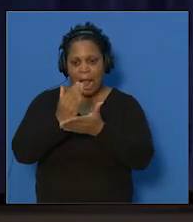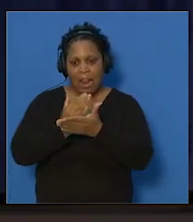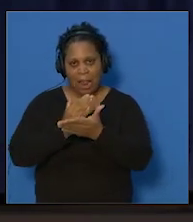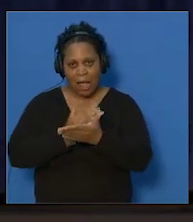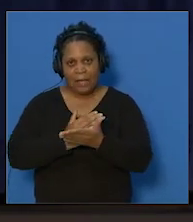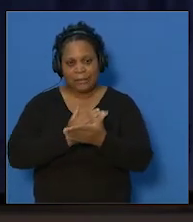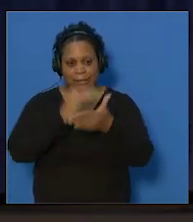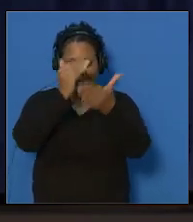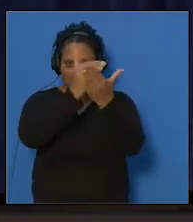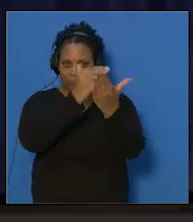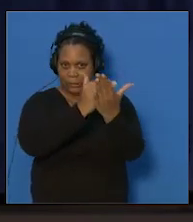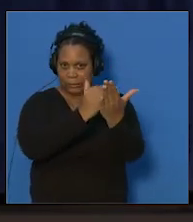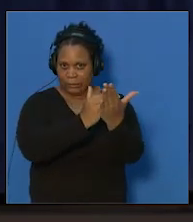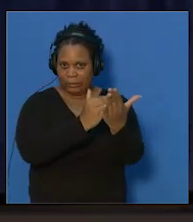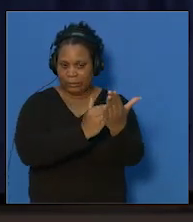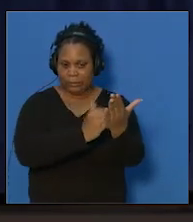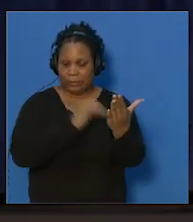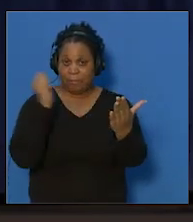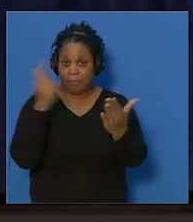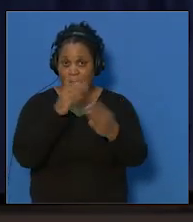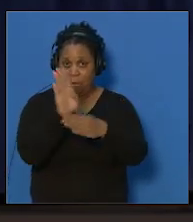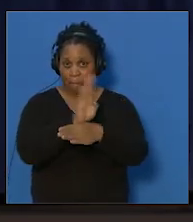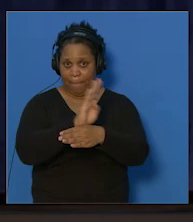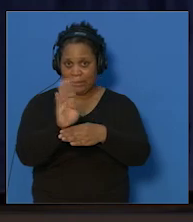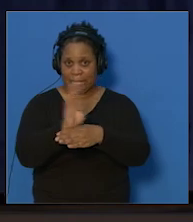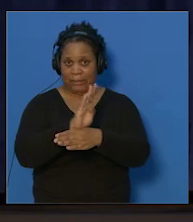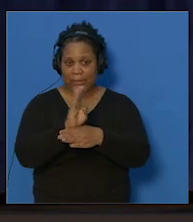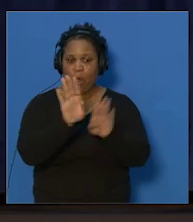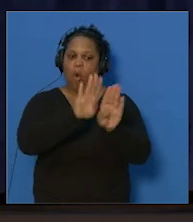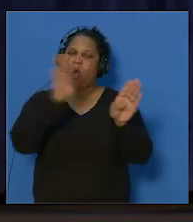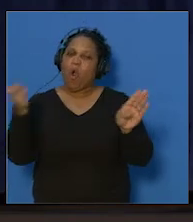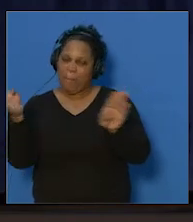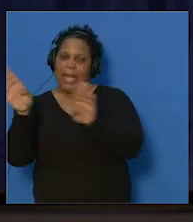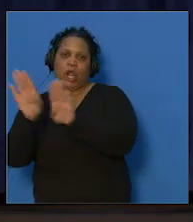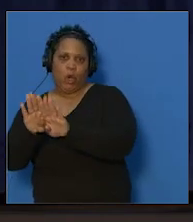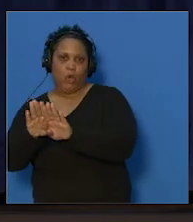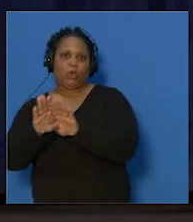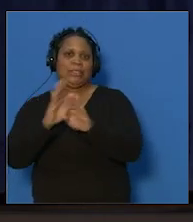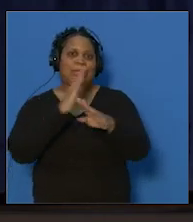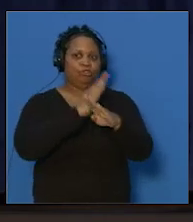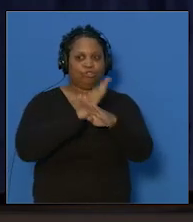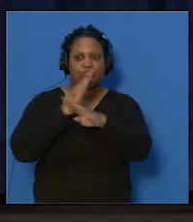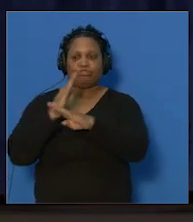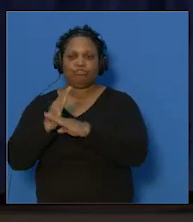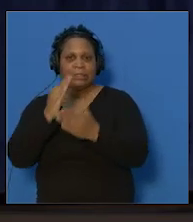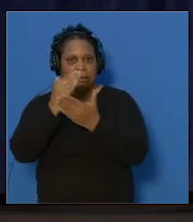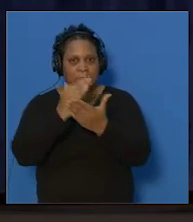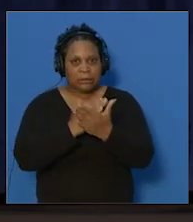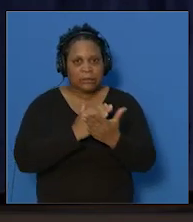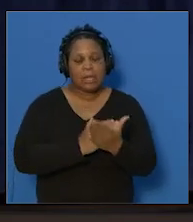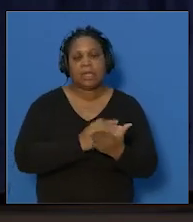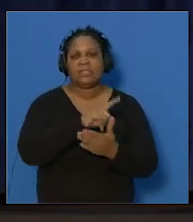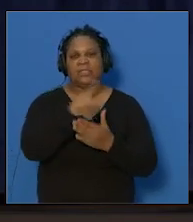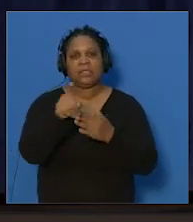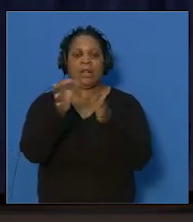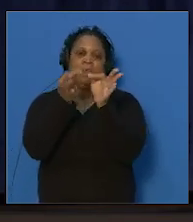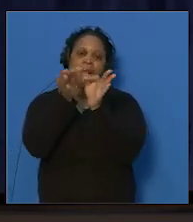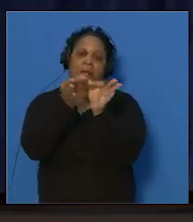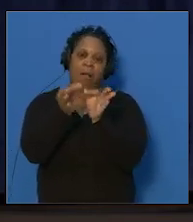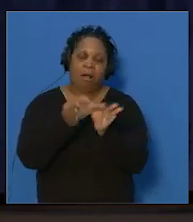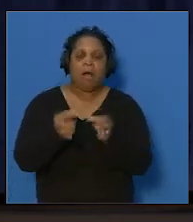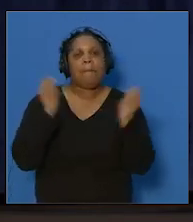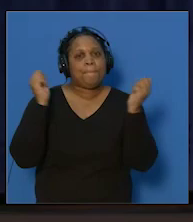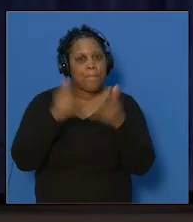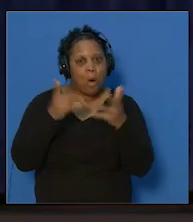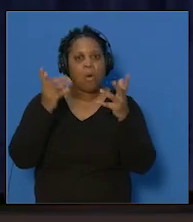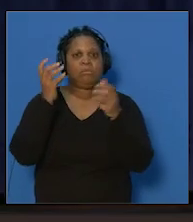listing of the businesses which are open and are closed and the restrictions of which apply to them. It is incredibly detailed, and you'll be able to get all